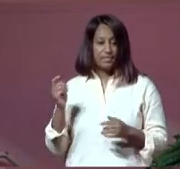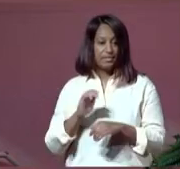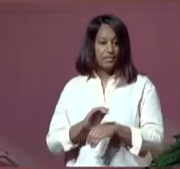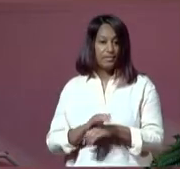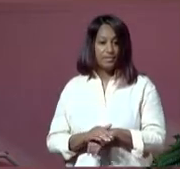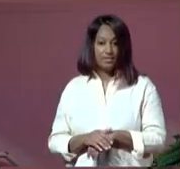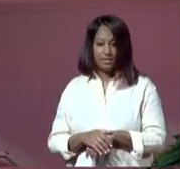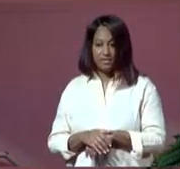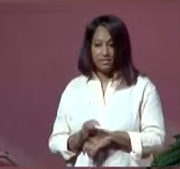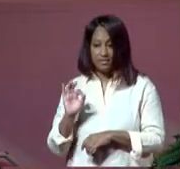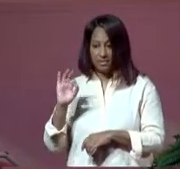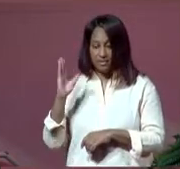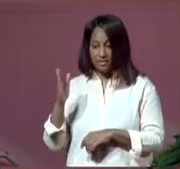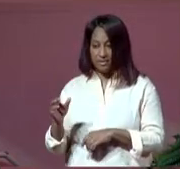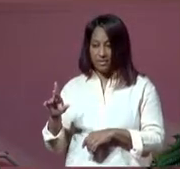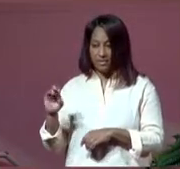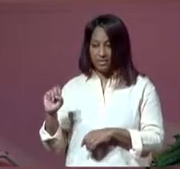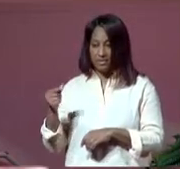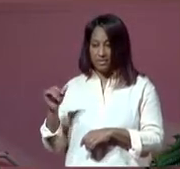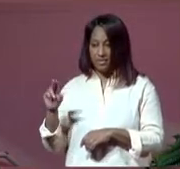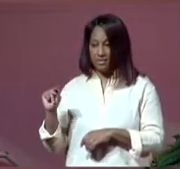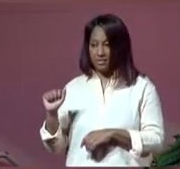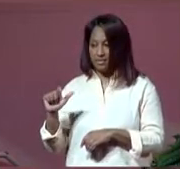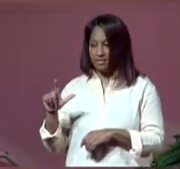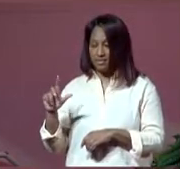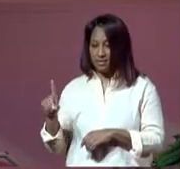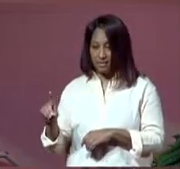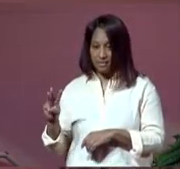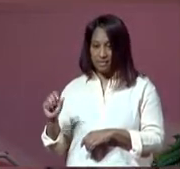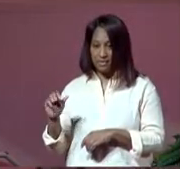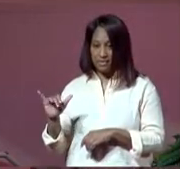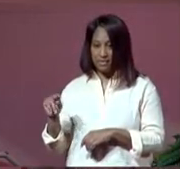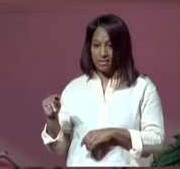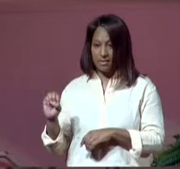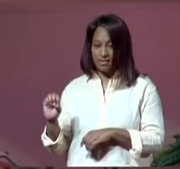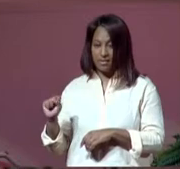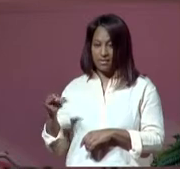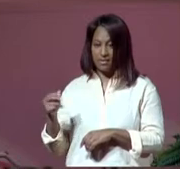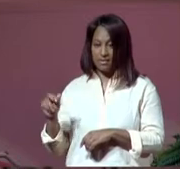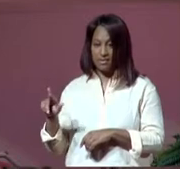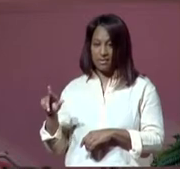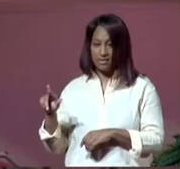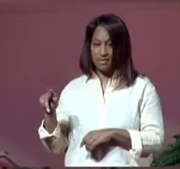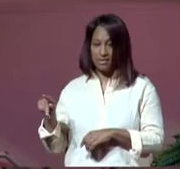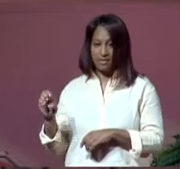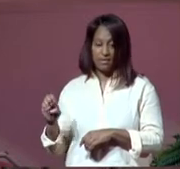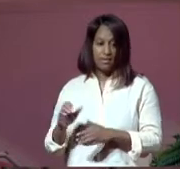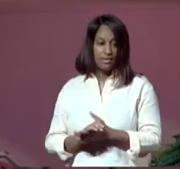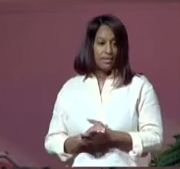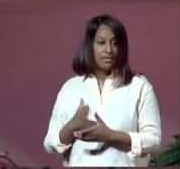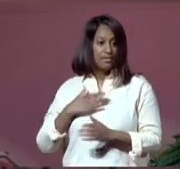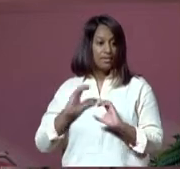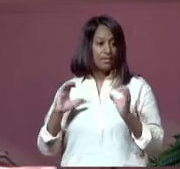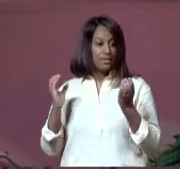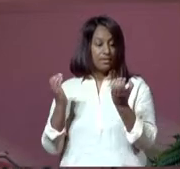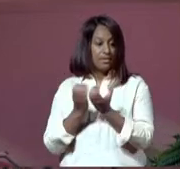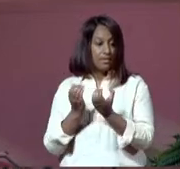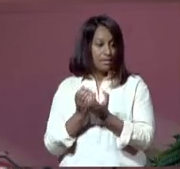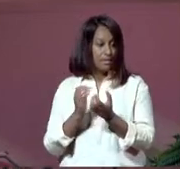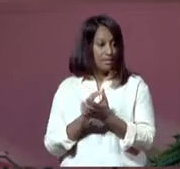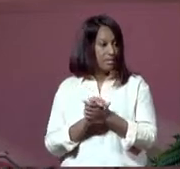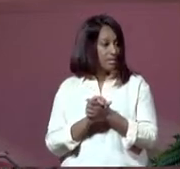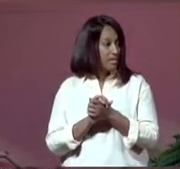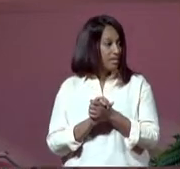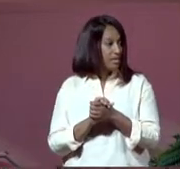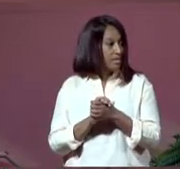the Reverend Reginald Wayne Sharp. He's my classmate, cohort mate. If you heard him last